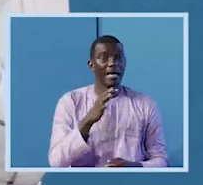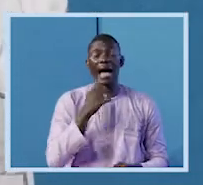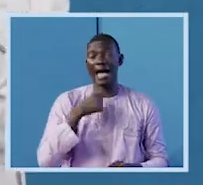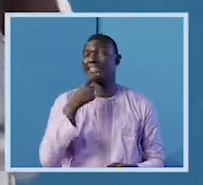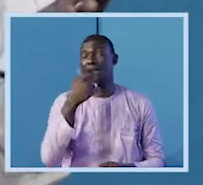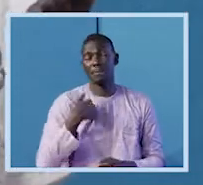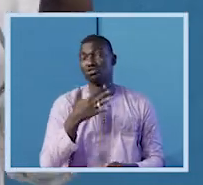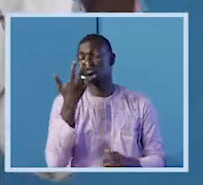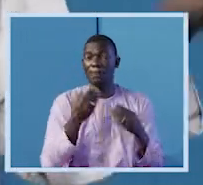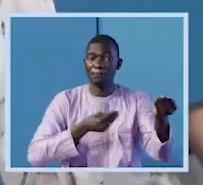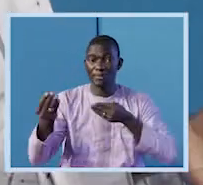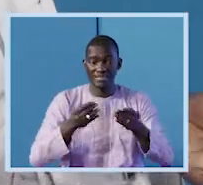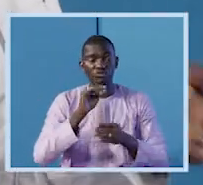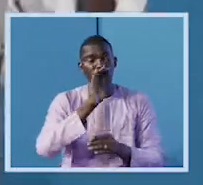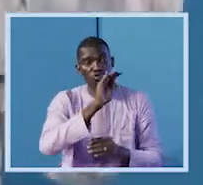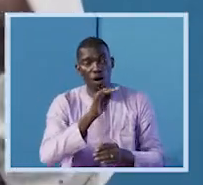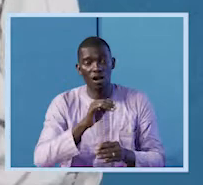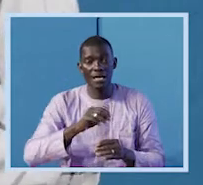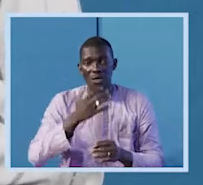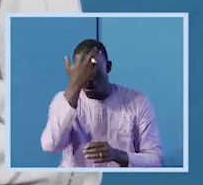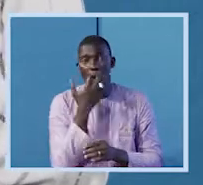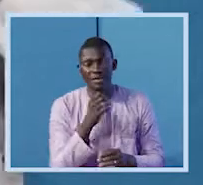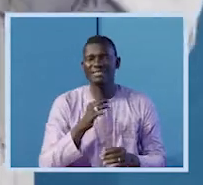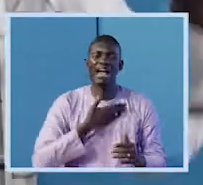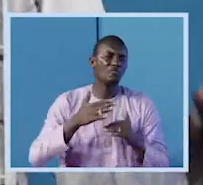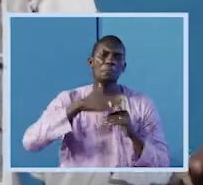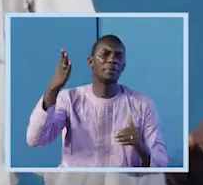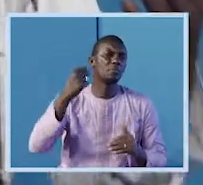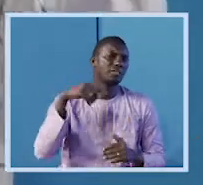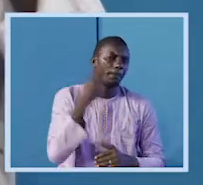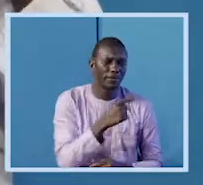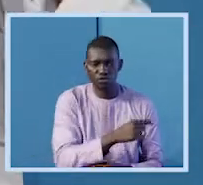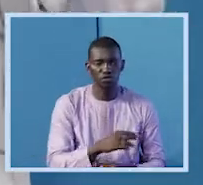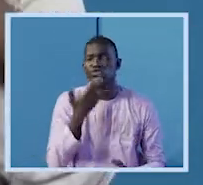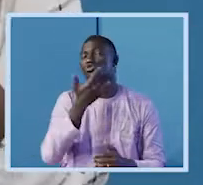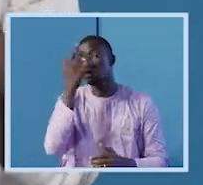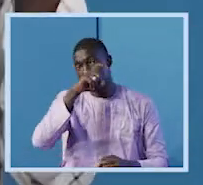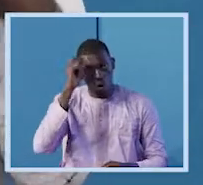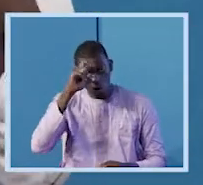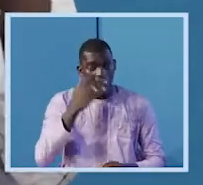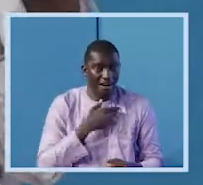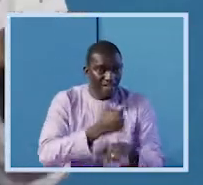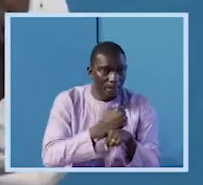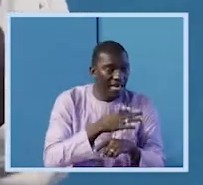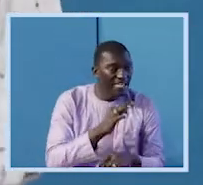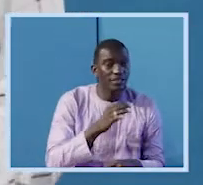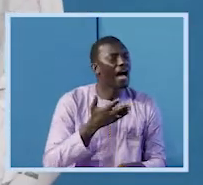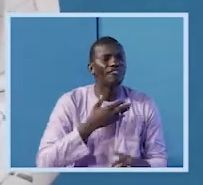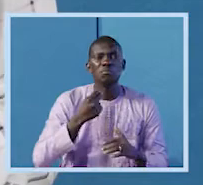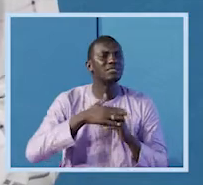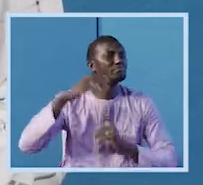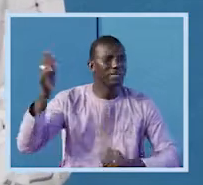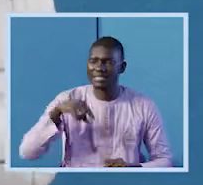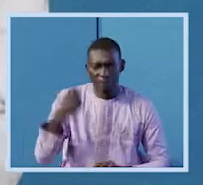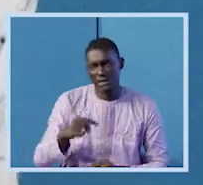people there are certain businesses that you call odd. Ñooñu upper halis. There are certain professions that you call odd. Ñooñu upper halis. Ñun mi hardware bude.